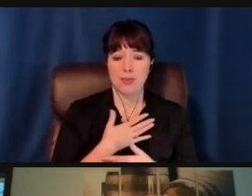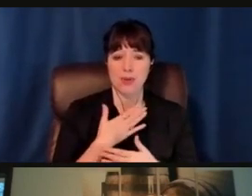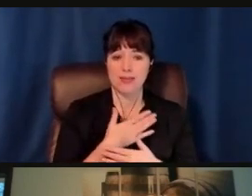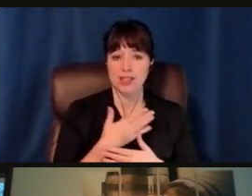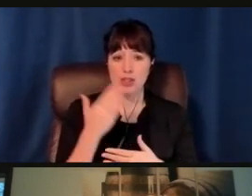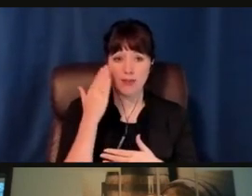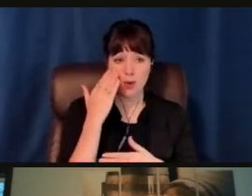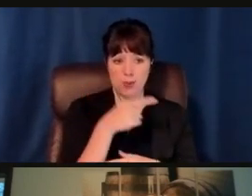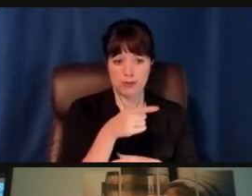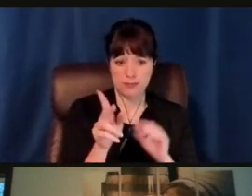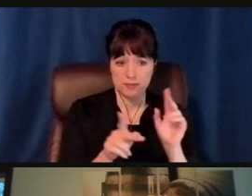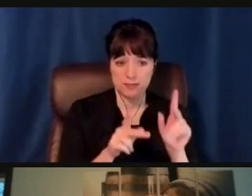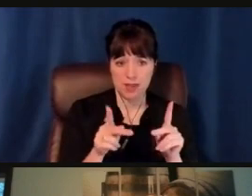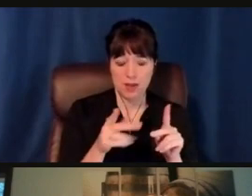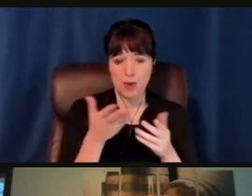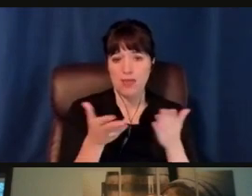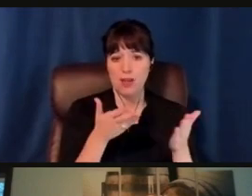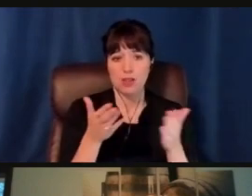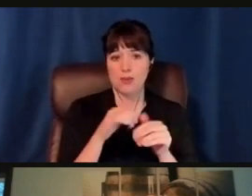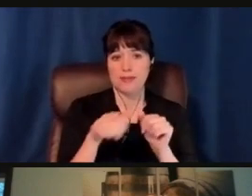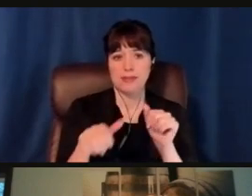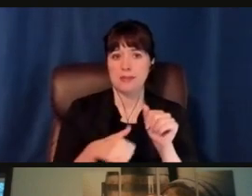know them and the service behind the scenes. So